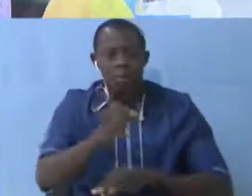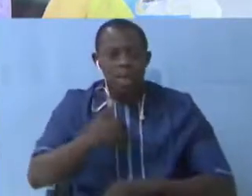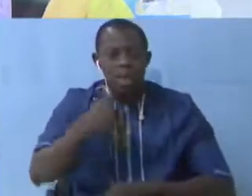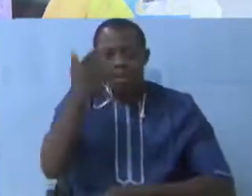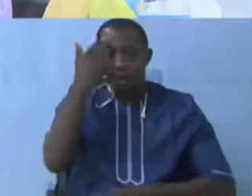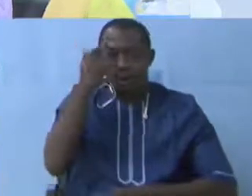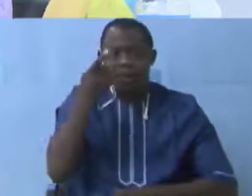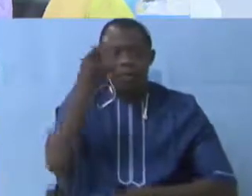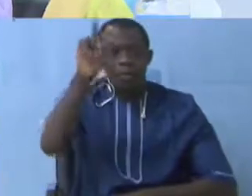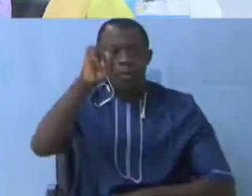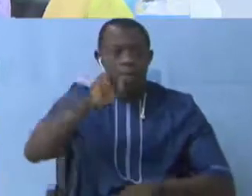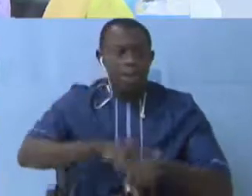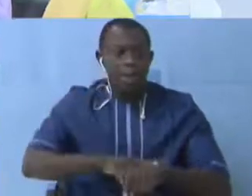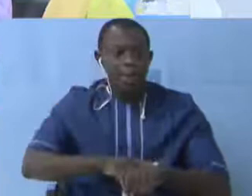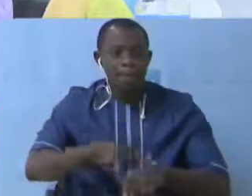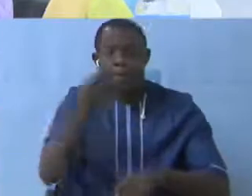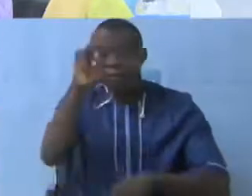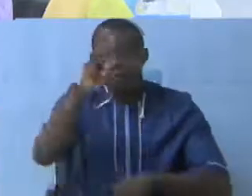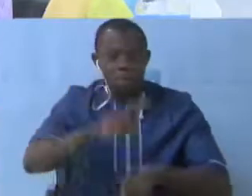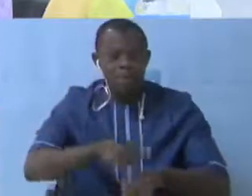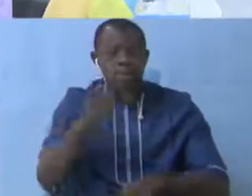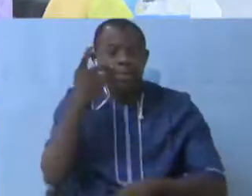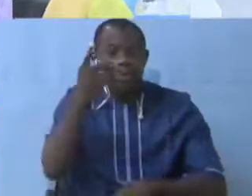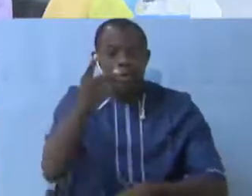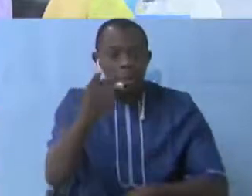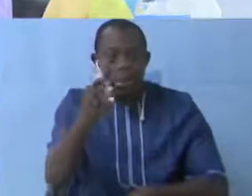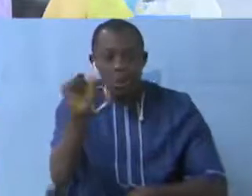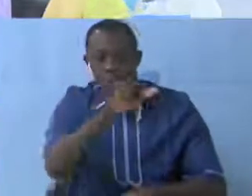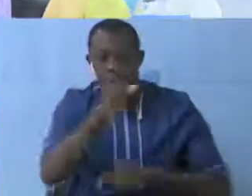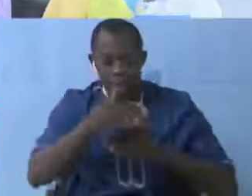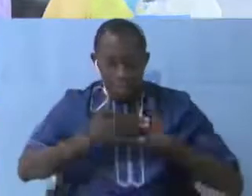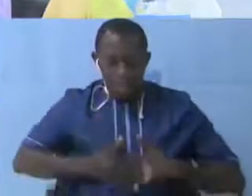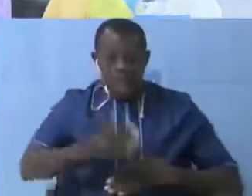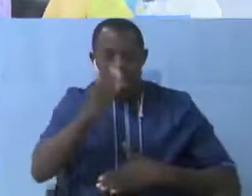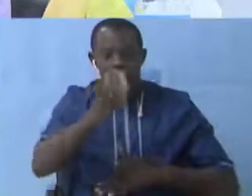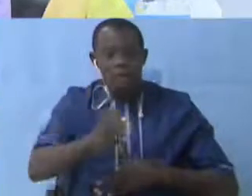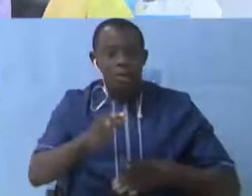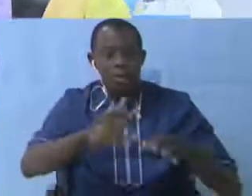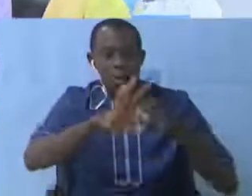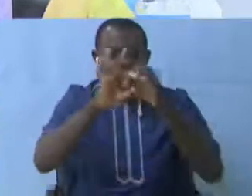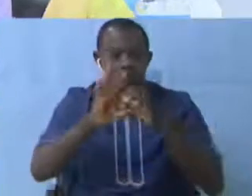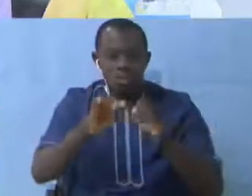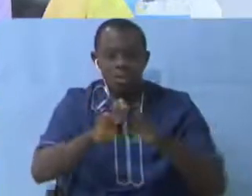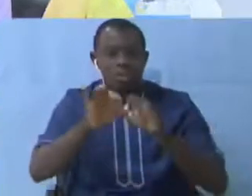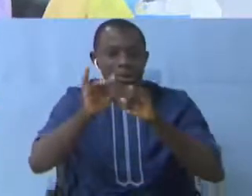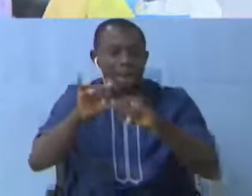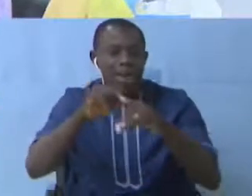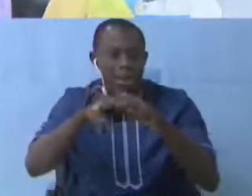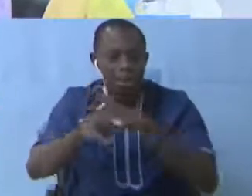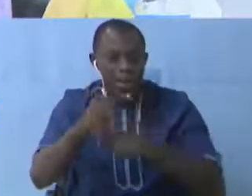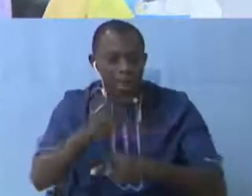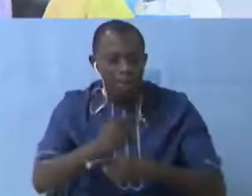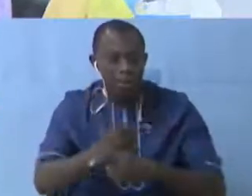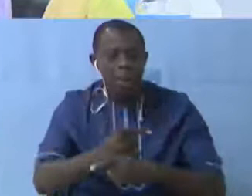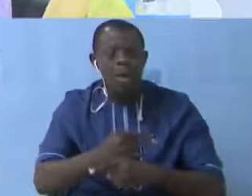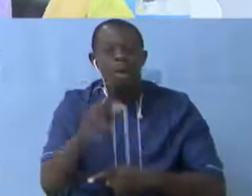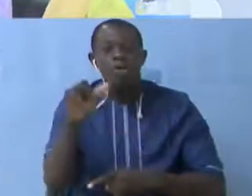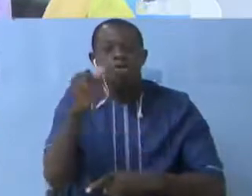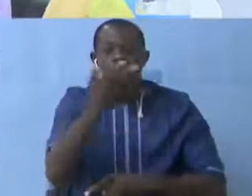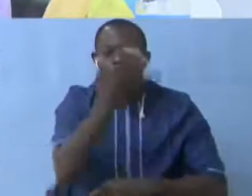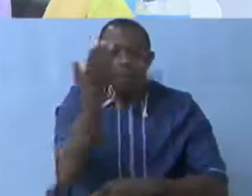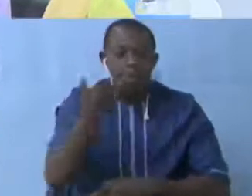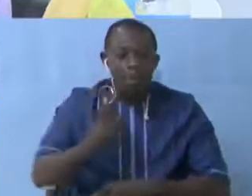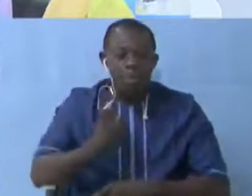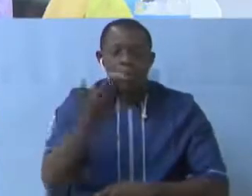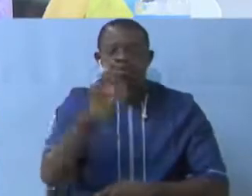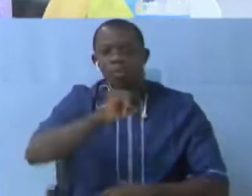the first time we've seen some human rights organization based in the Gambia. Some people from the diaspora, opposition people, they all met in one